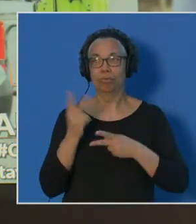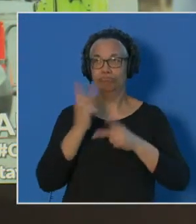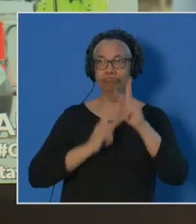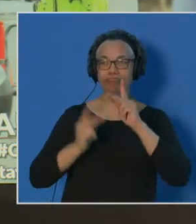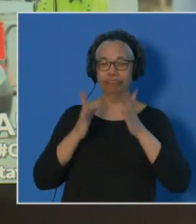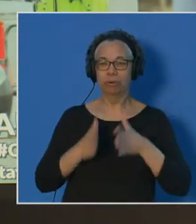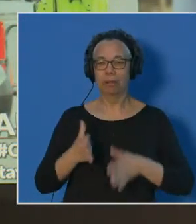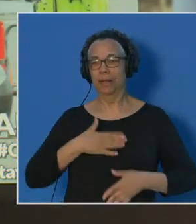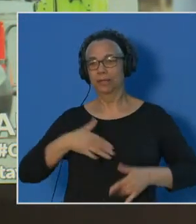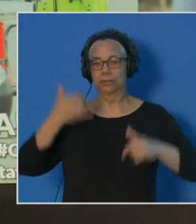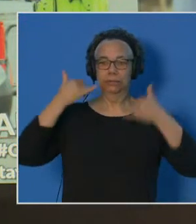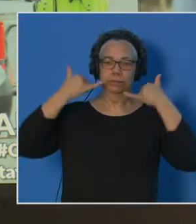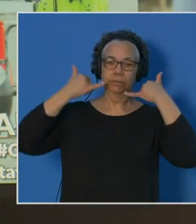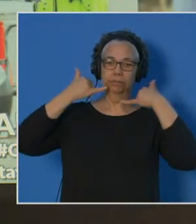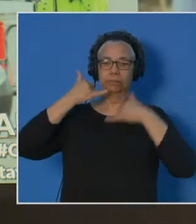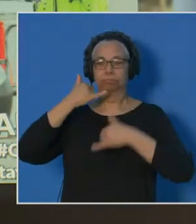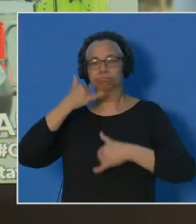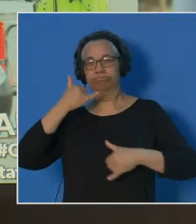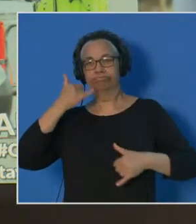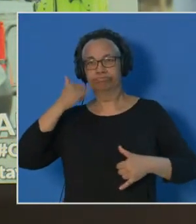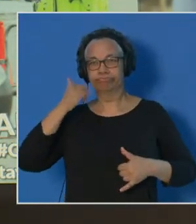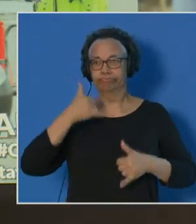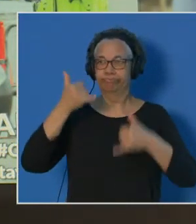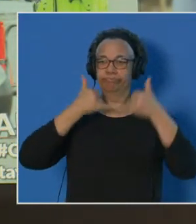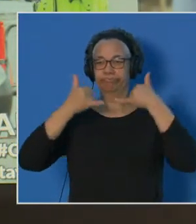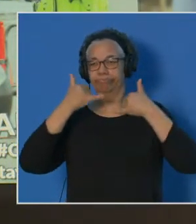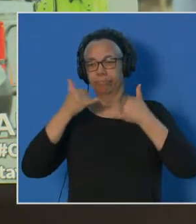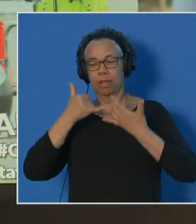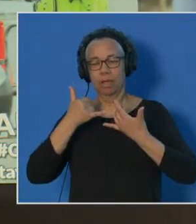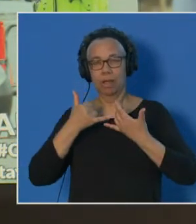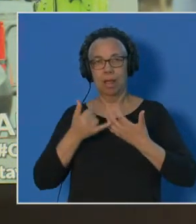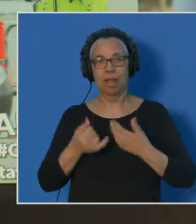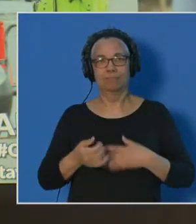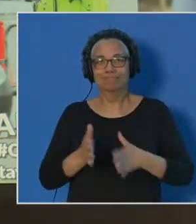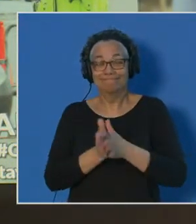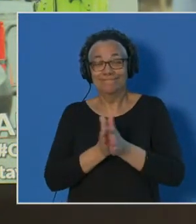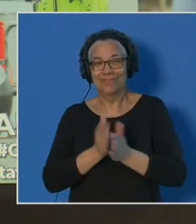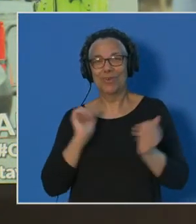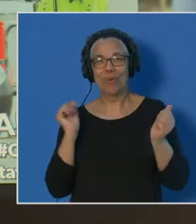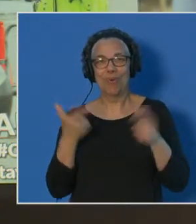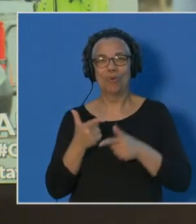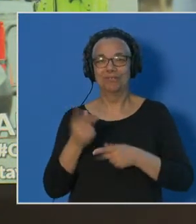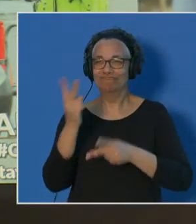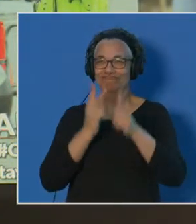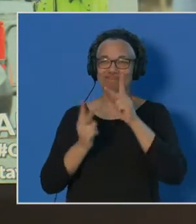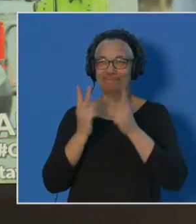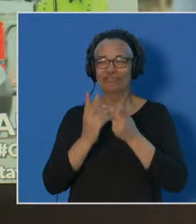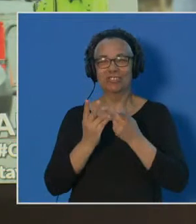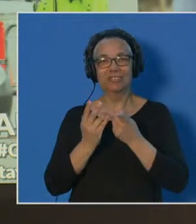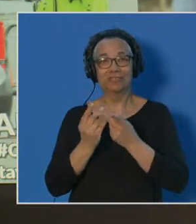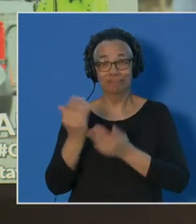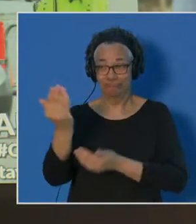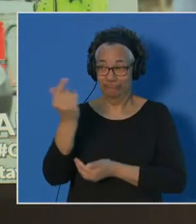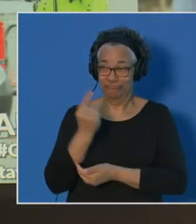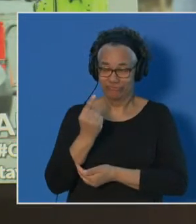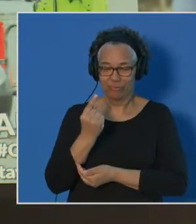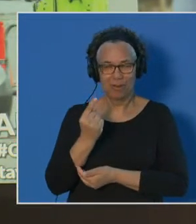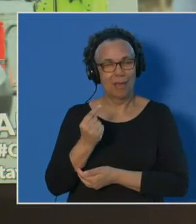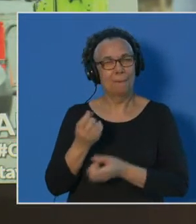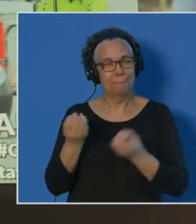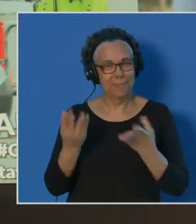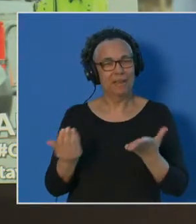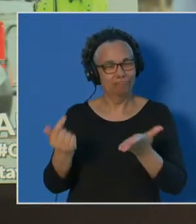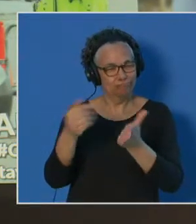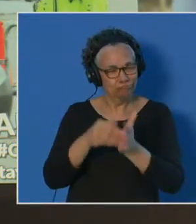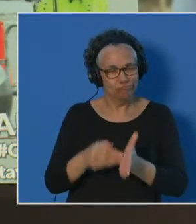you can imagine. So I'm looking forward to all the guests that are coming, and many of them, as you know, are repeat guests, and many of them